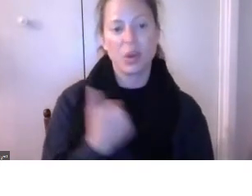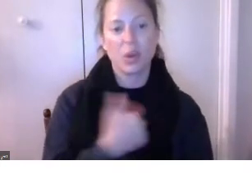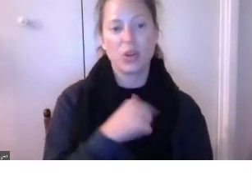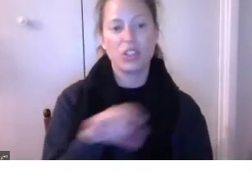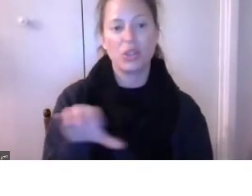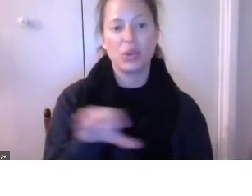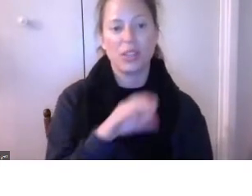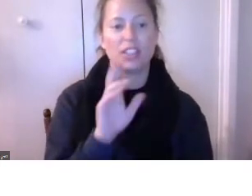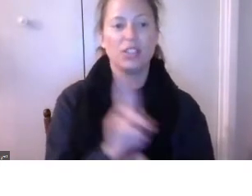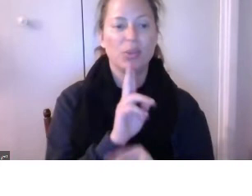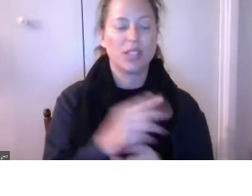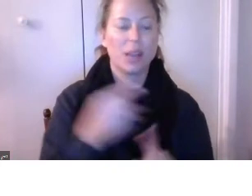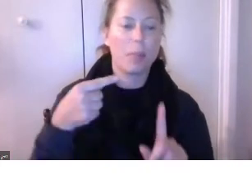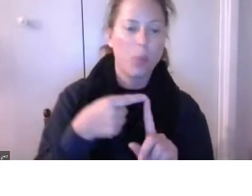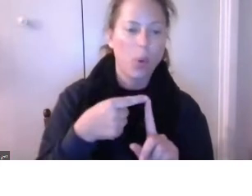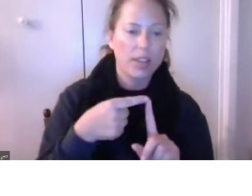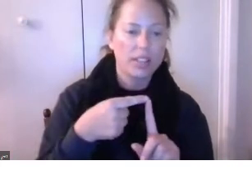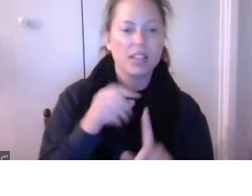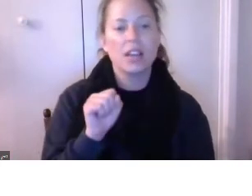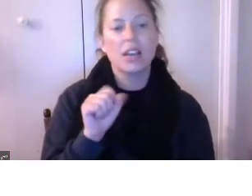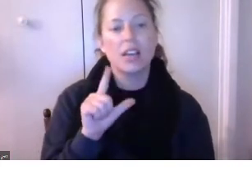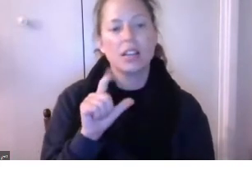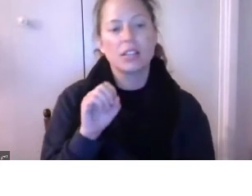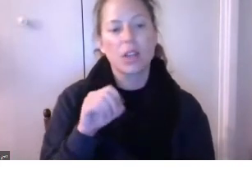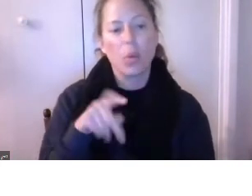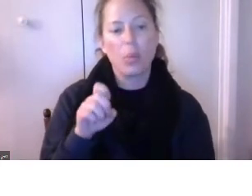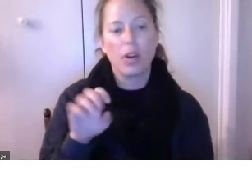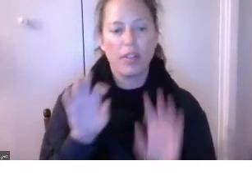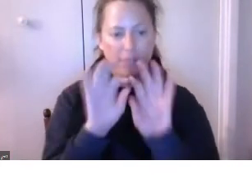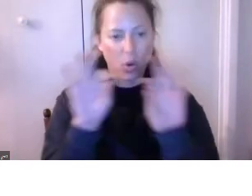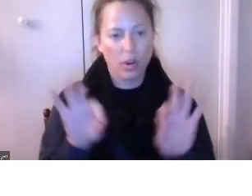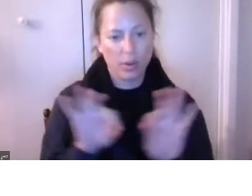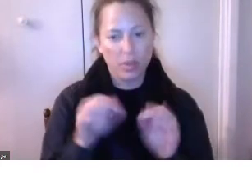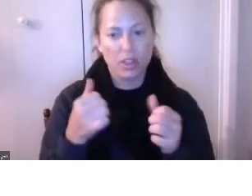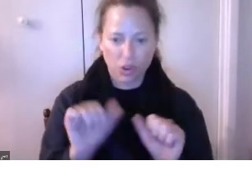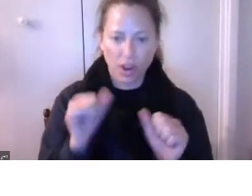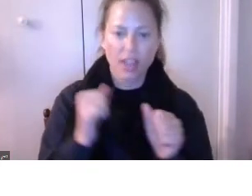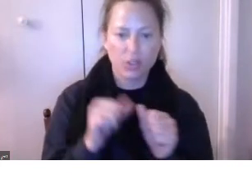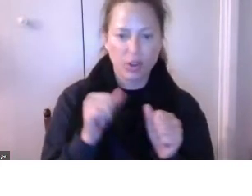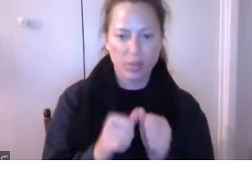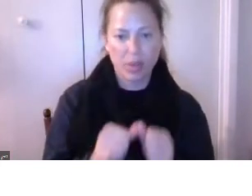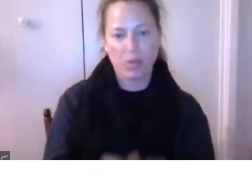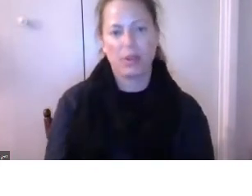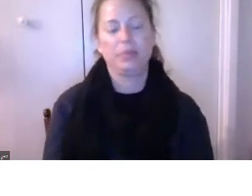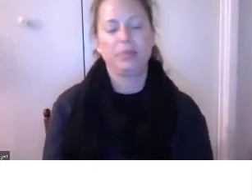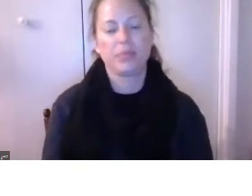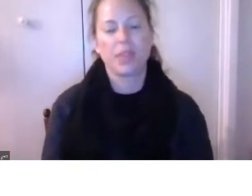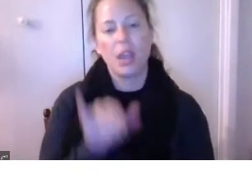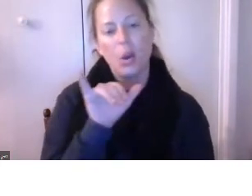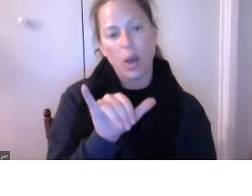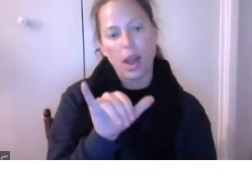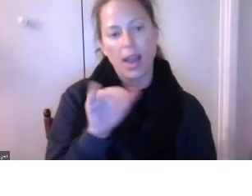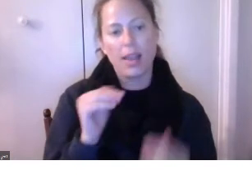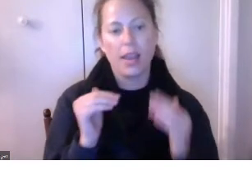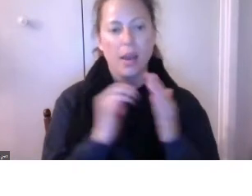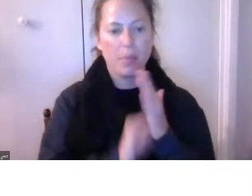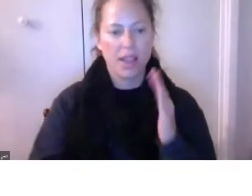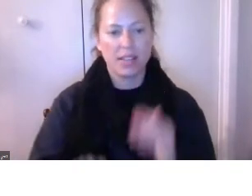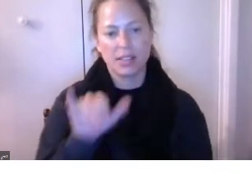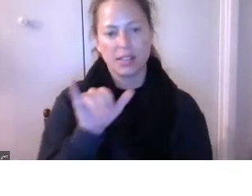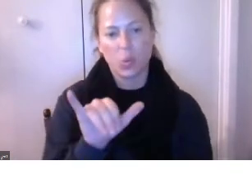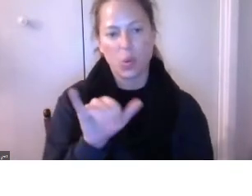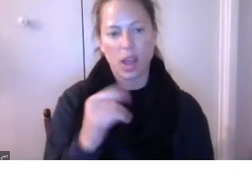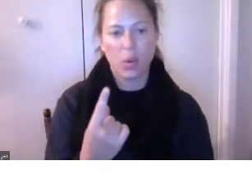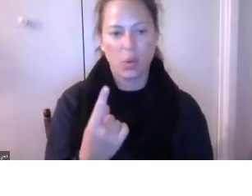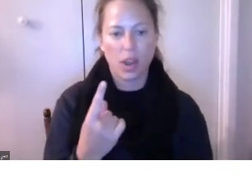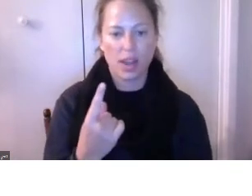doing using point slope form. So try remembering this. Y minus y1 equals